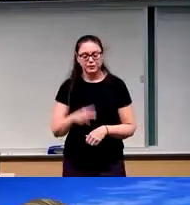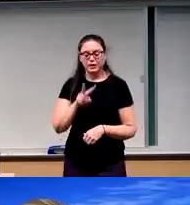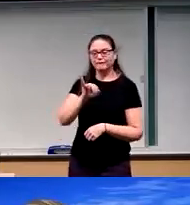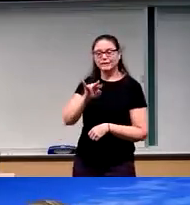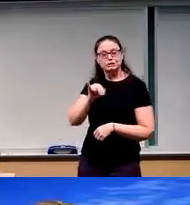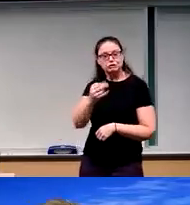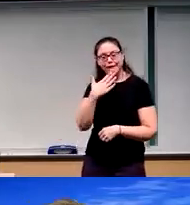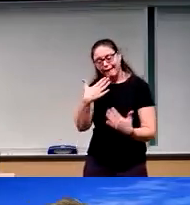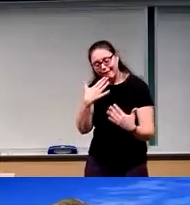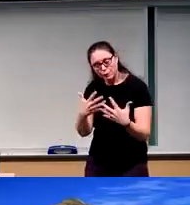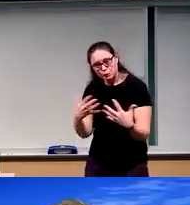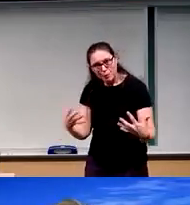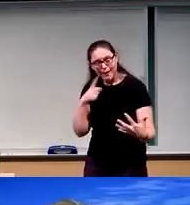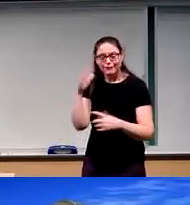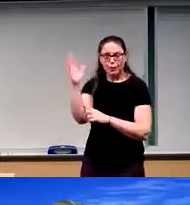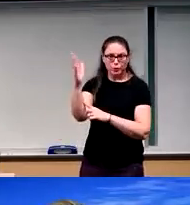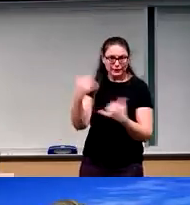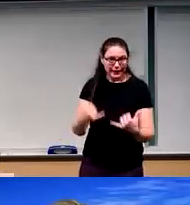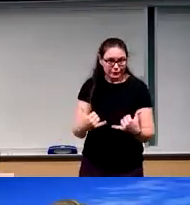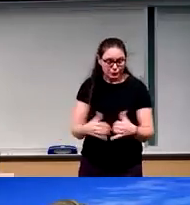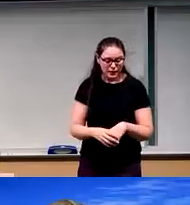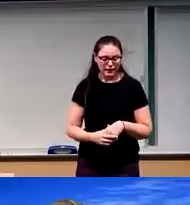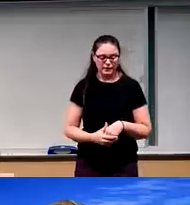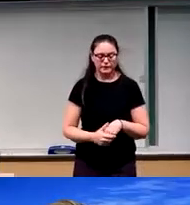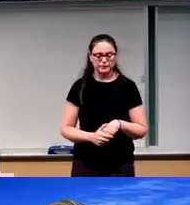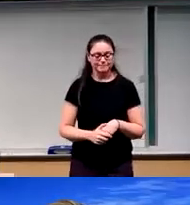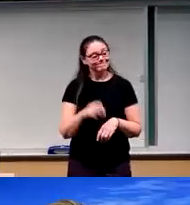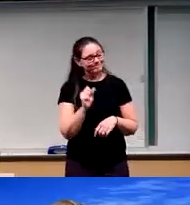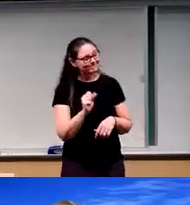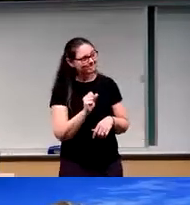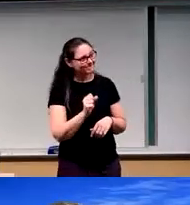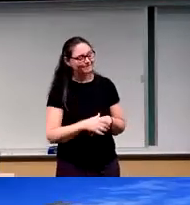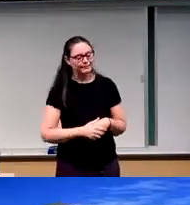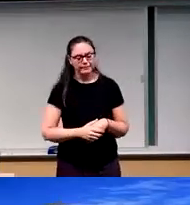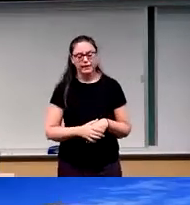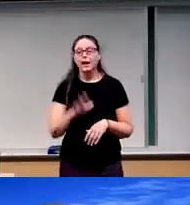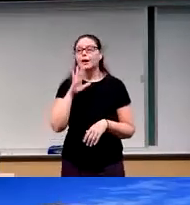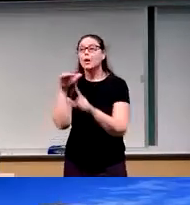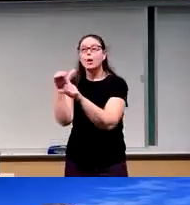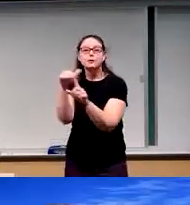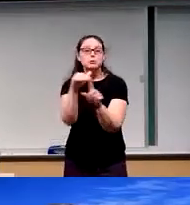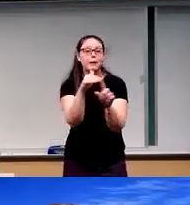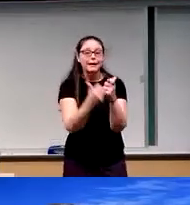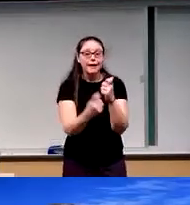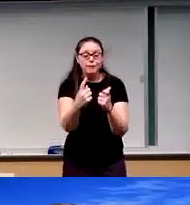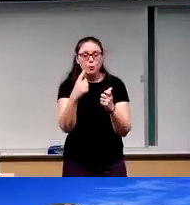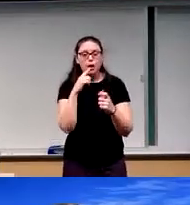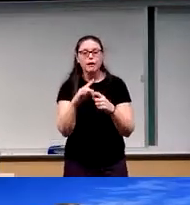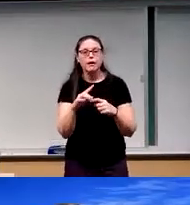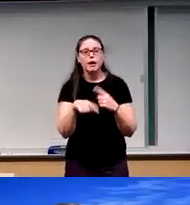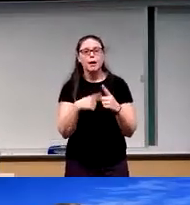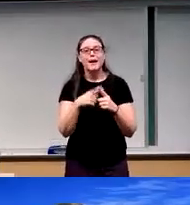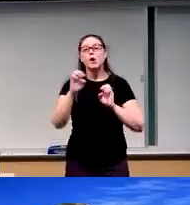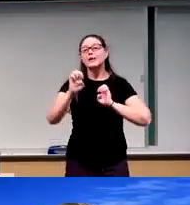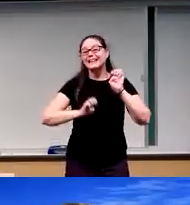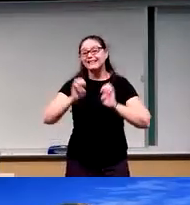you for presenting today, and Thank you. would like to remind everyone also about the